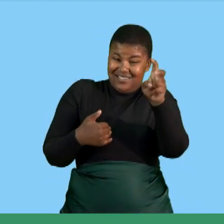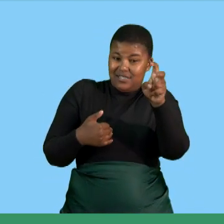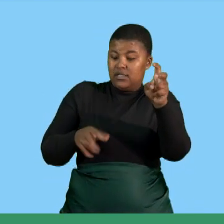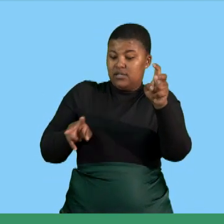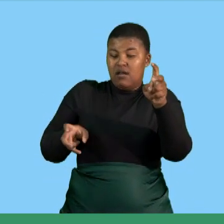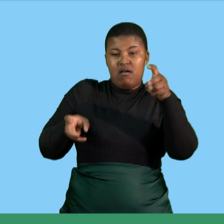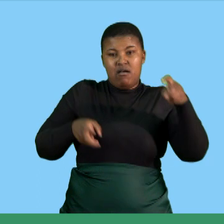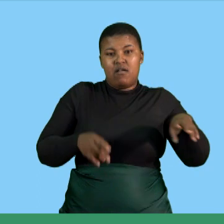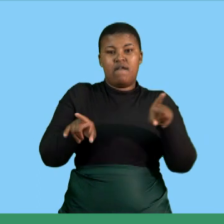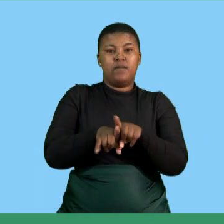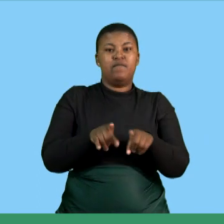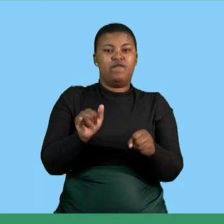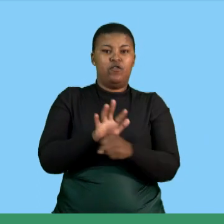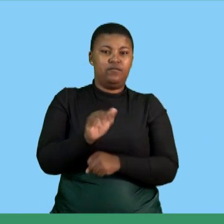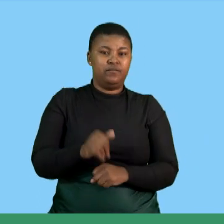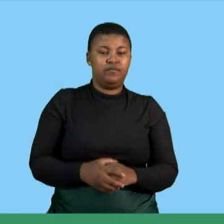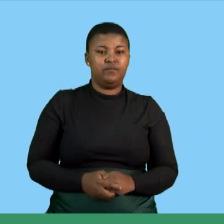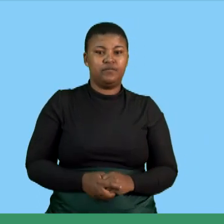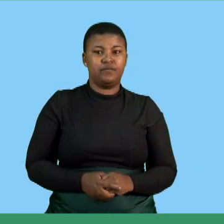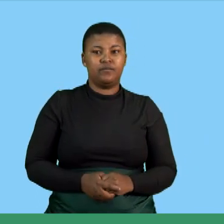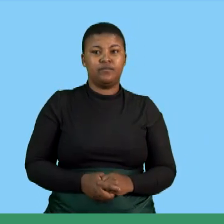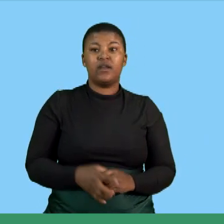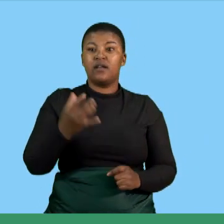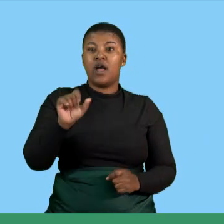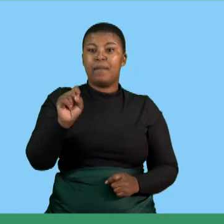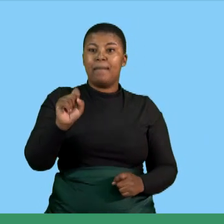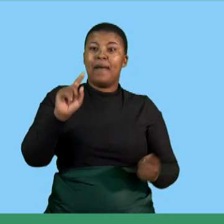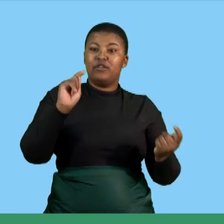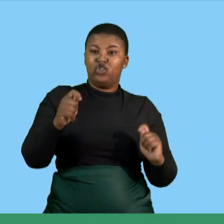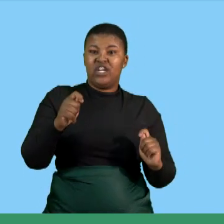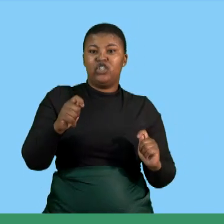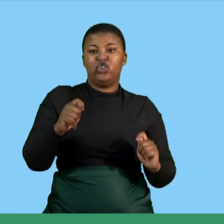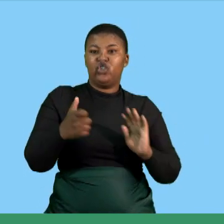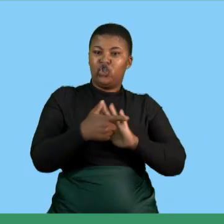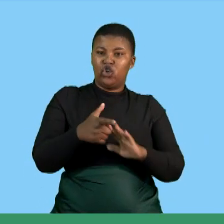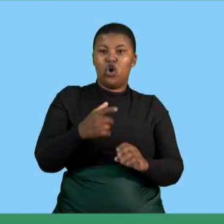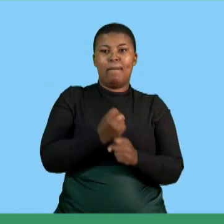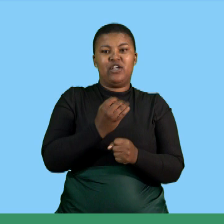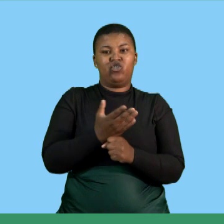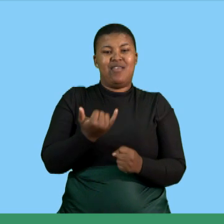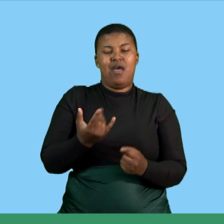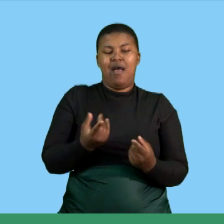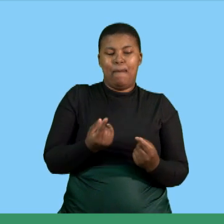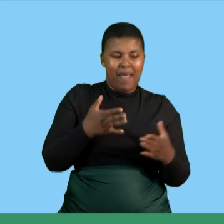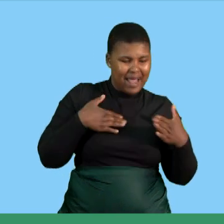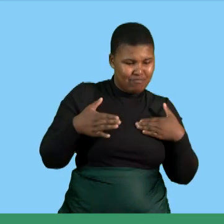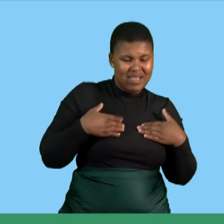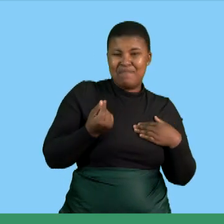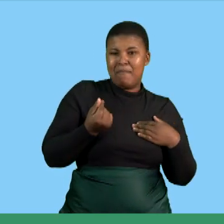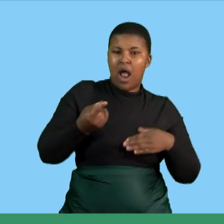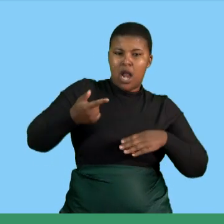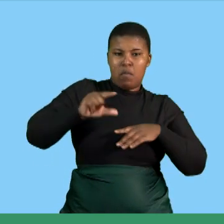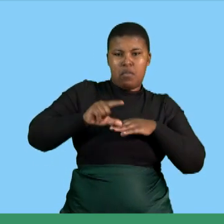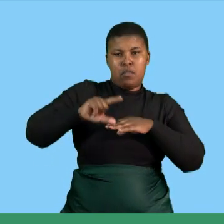our motivation. There have been changes in importation laws which increased admin costs. So there we have identified